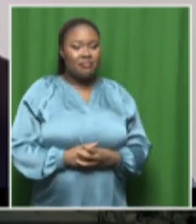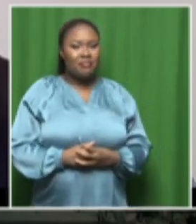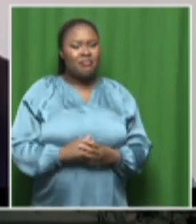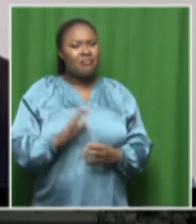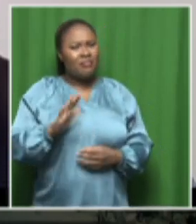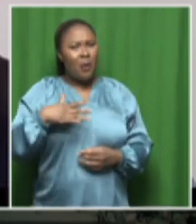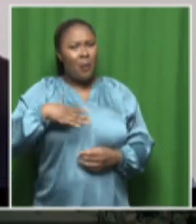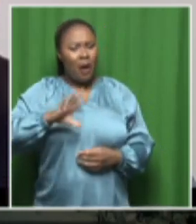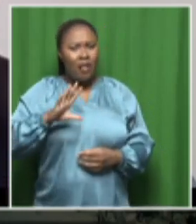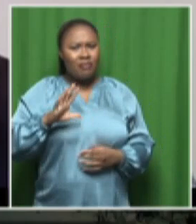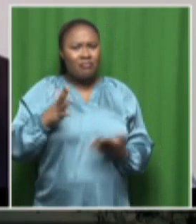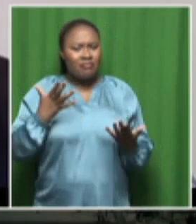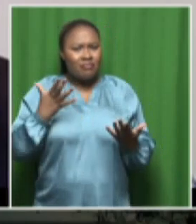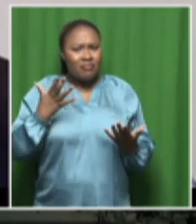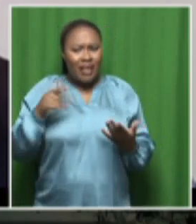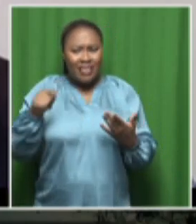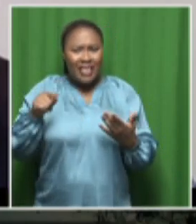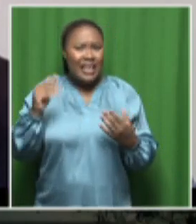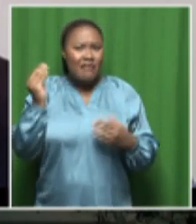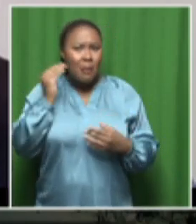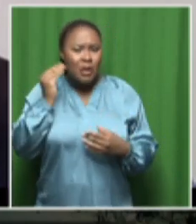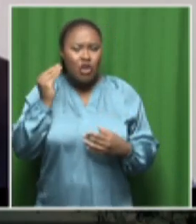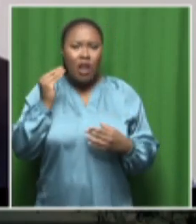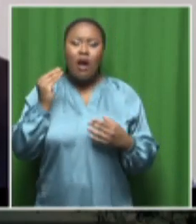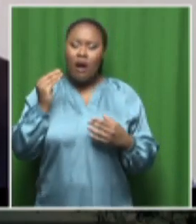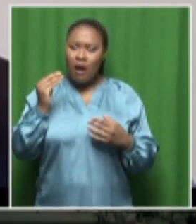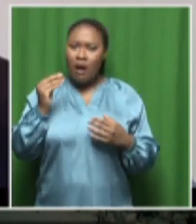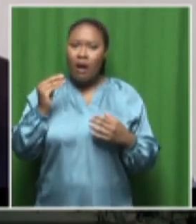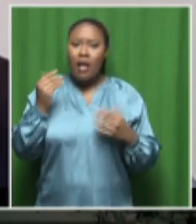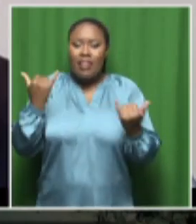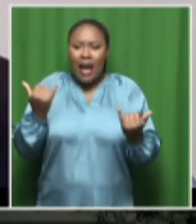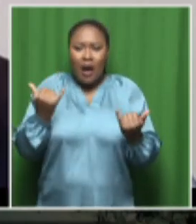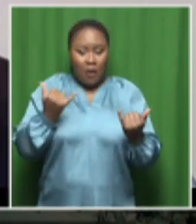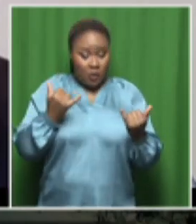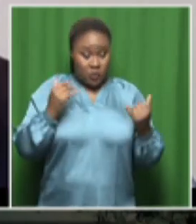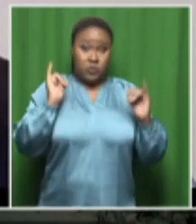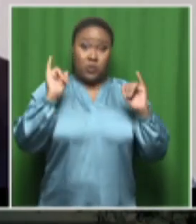all this exciting information simplified and structured into an exhibition?